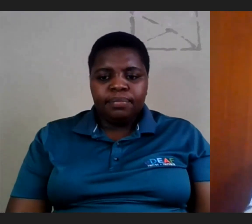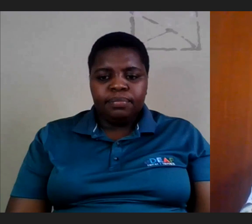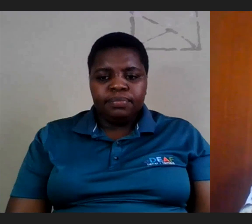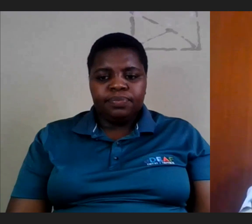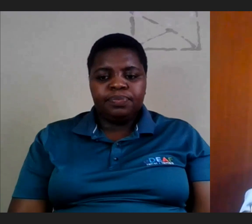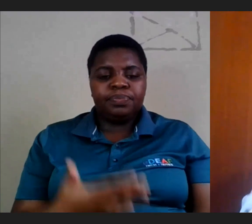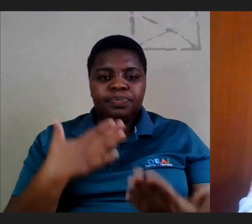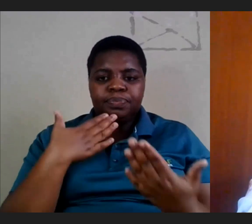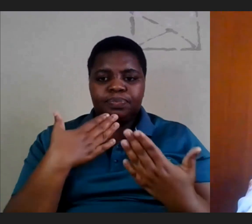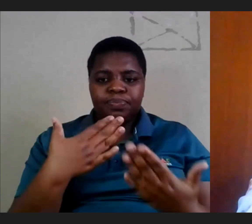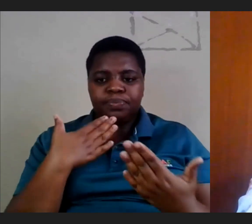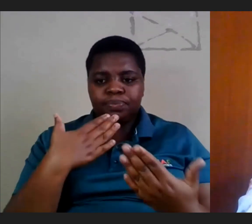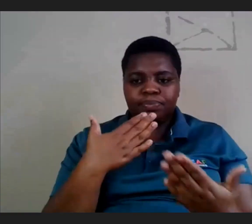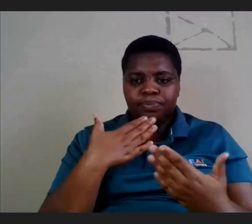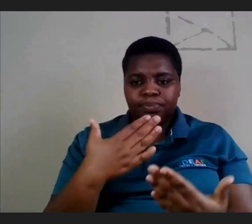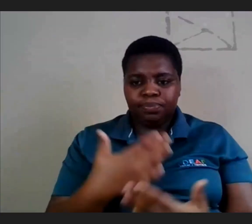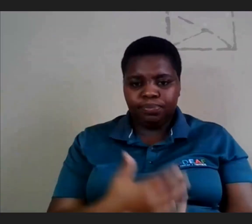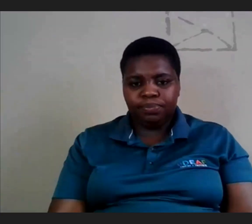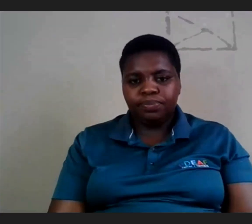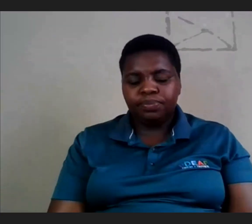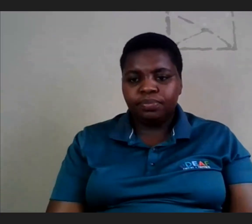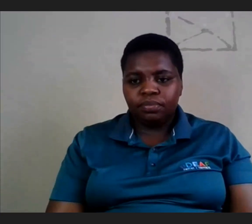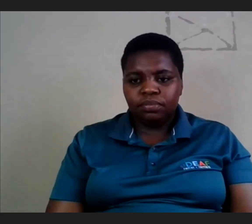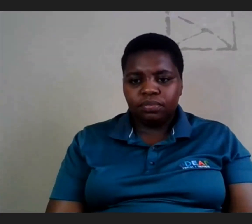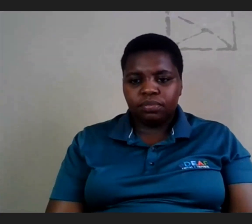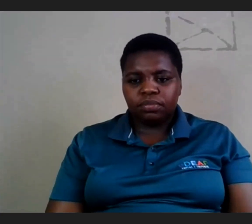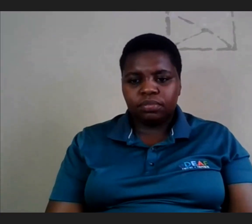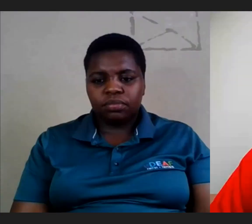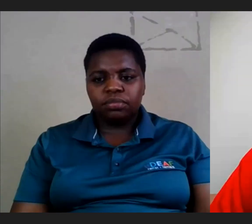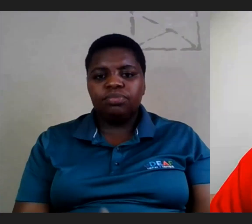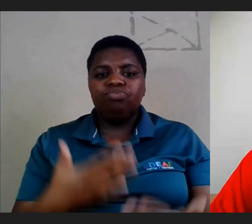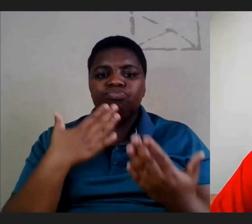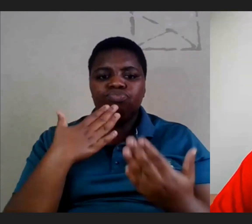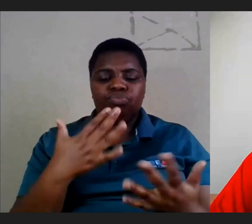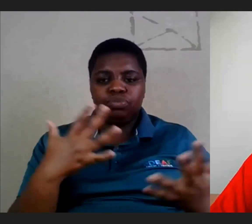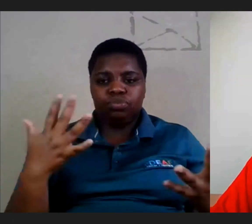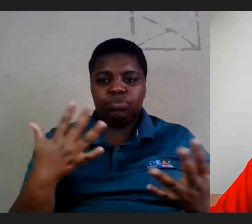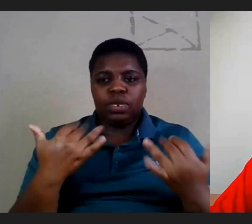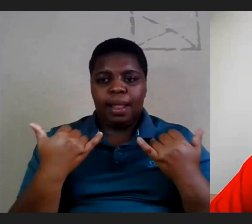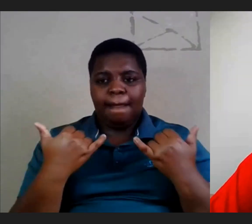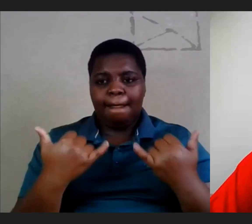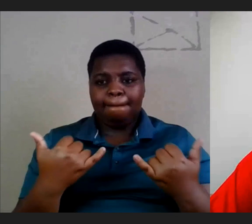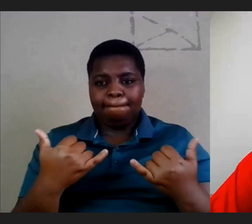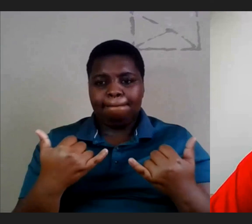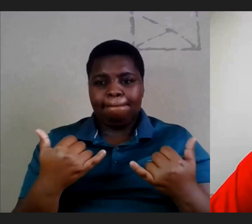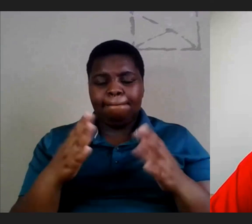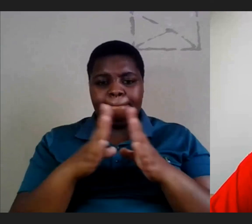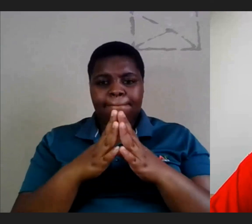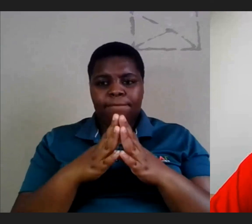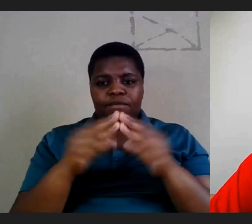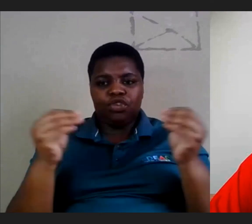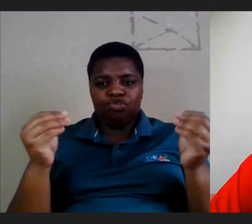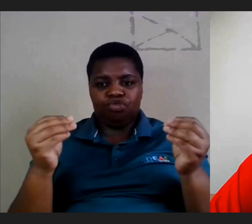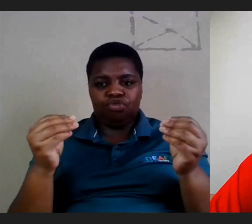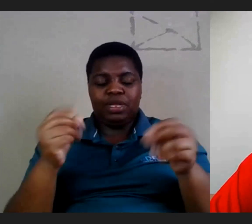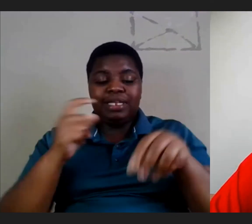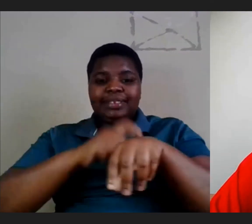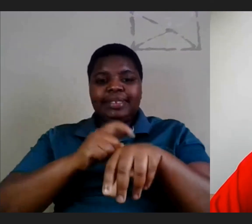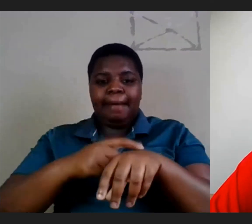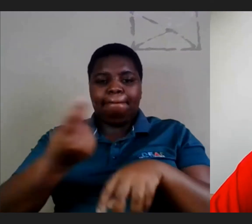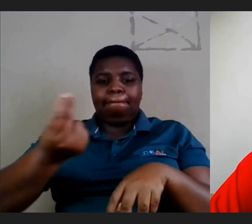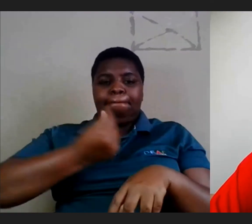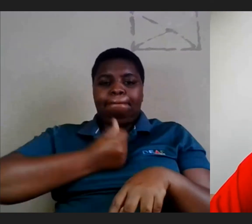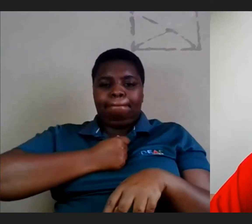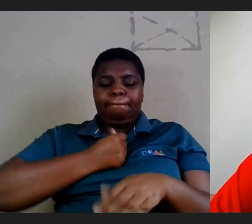Thank you, Ayanda. Okay, thank you very much. We are coming to the end and we have run out of time.